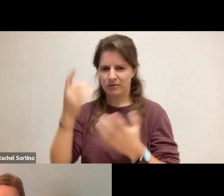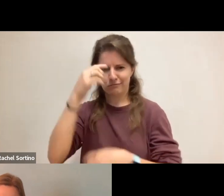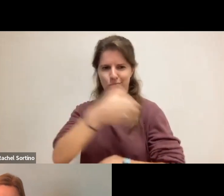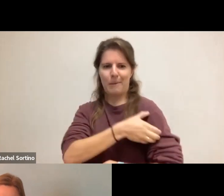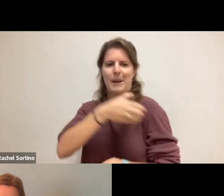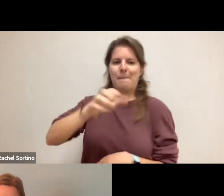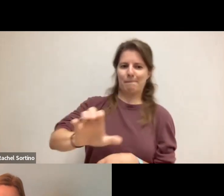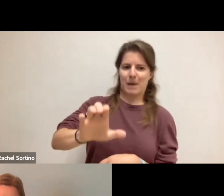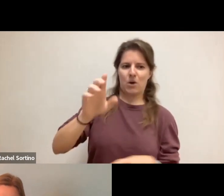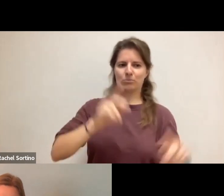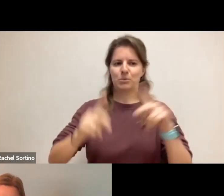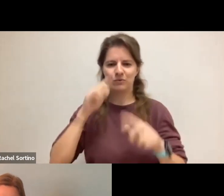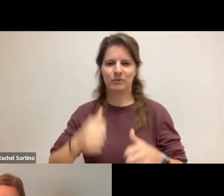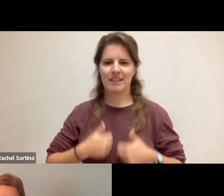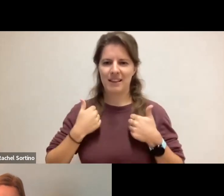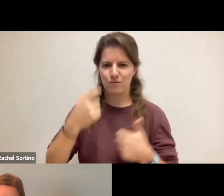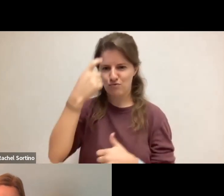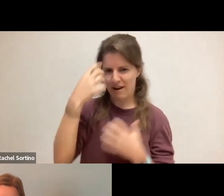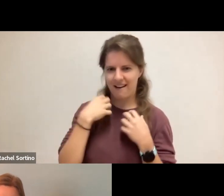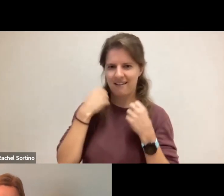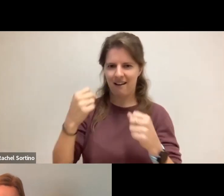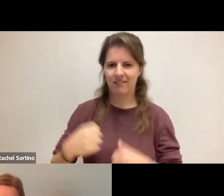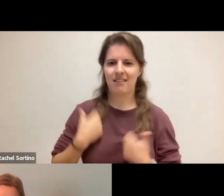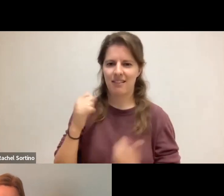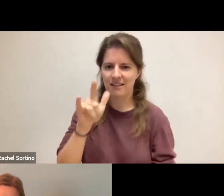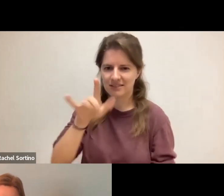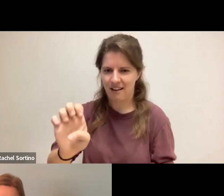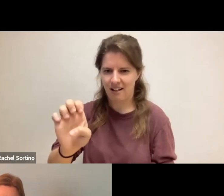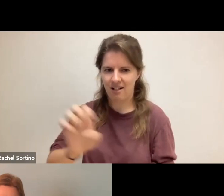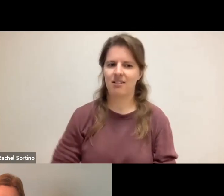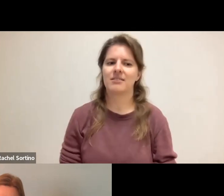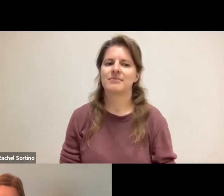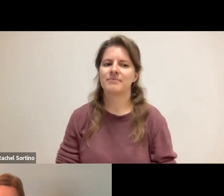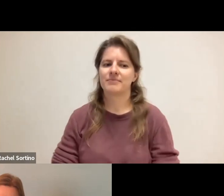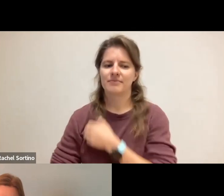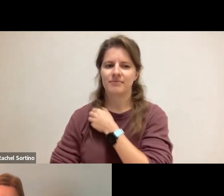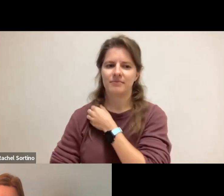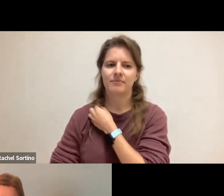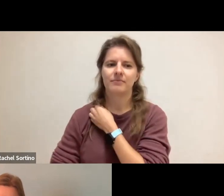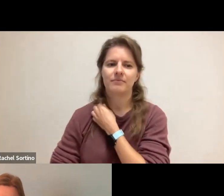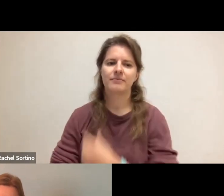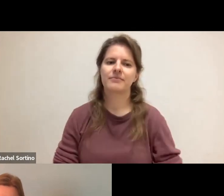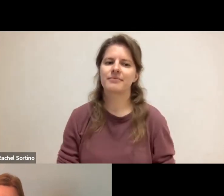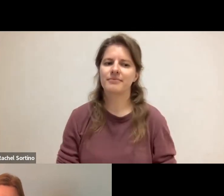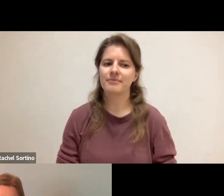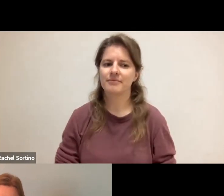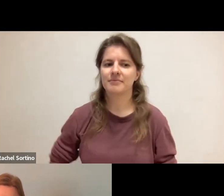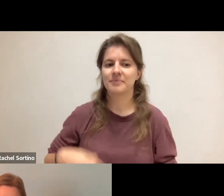Her company, CerebroFit, provides empowerment for people in